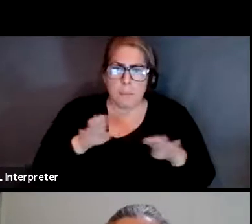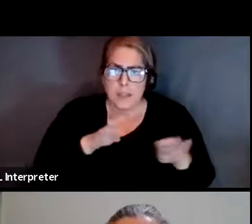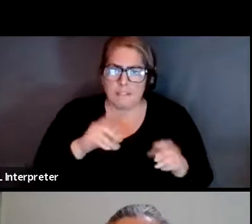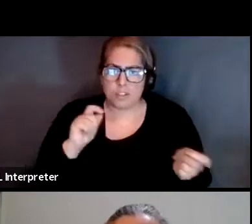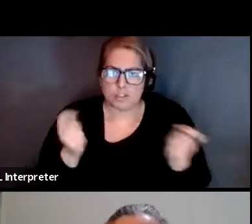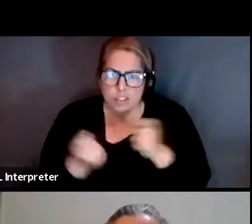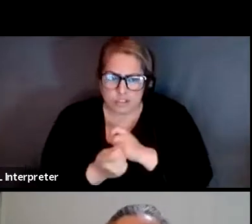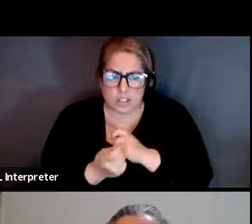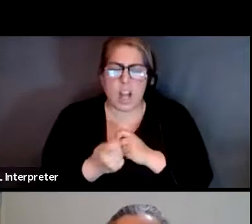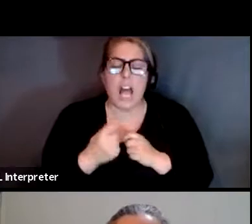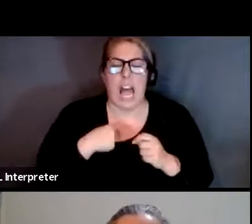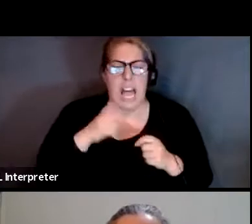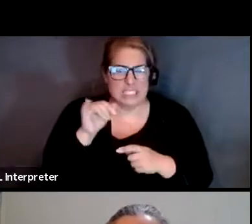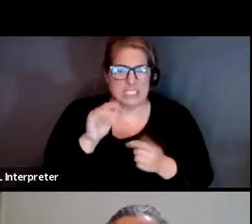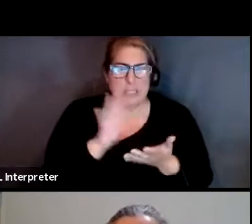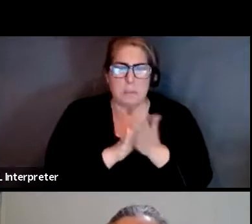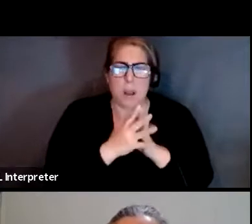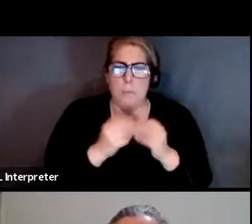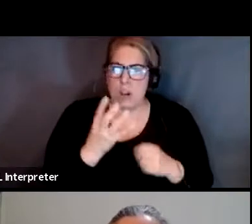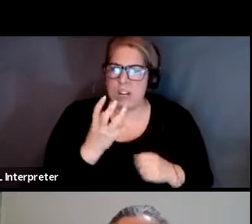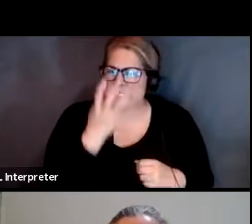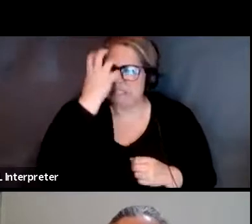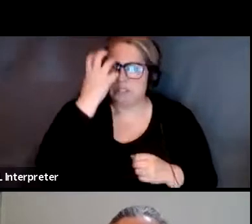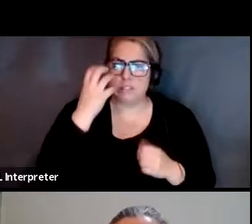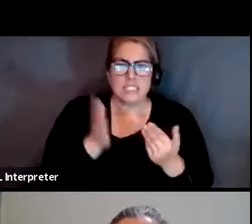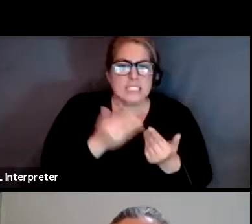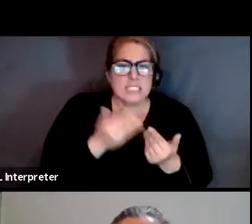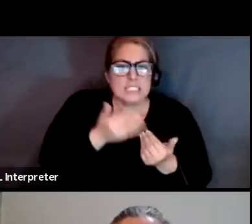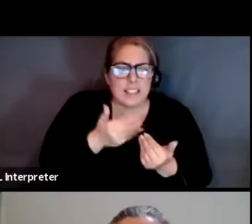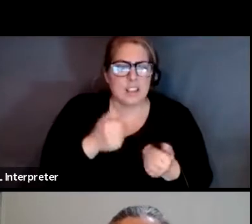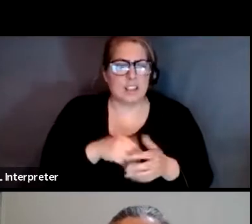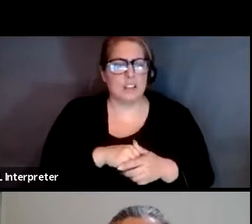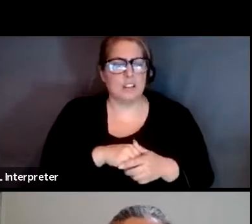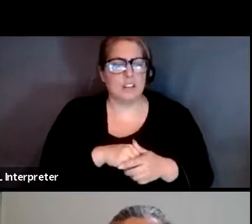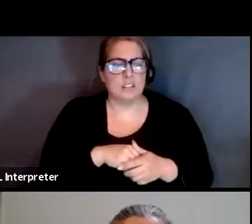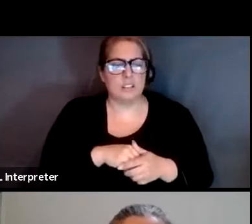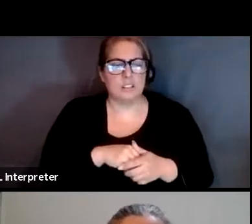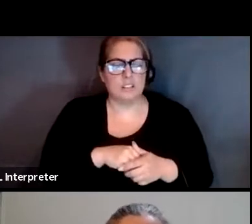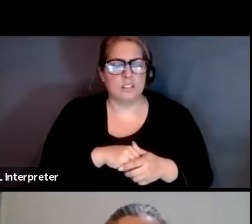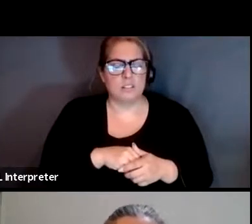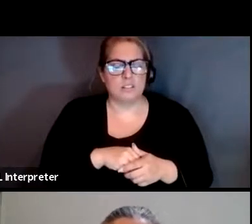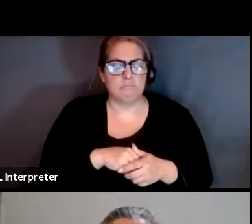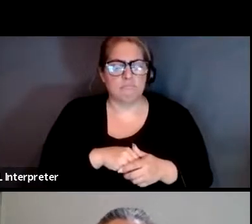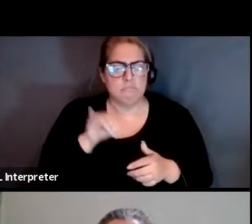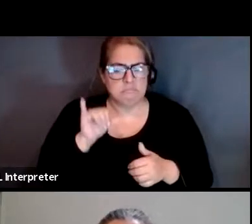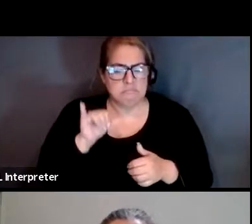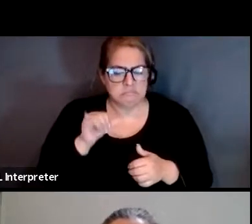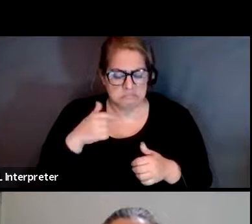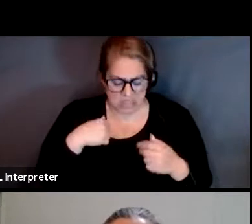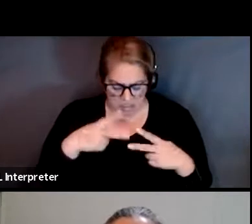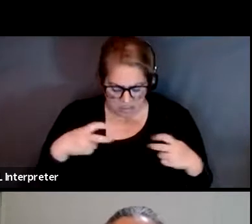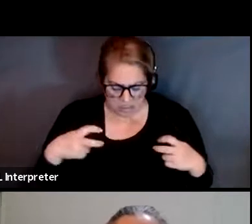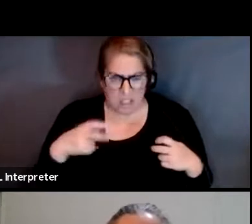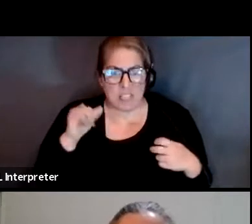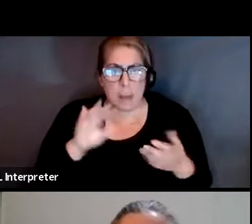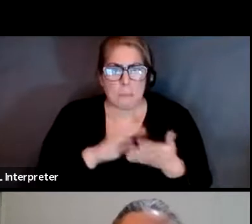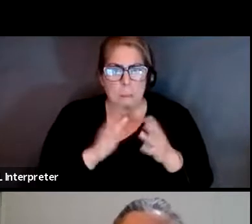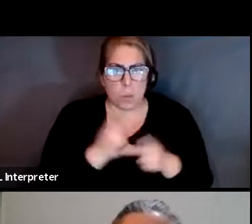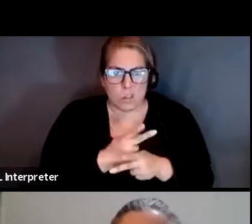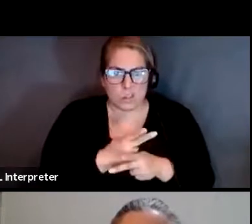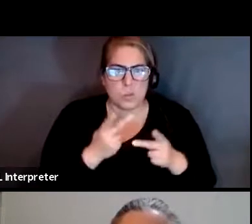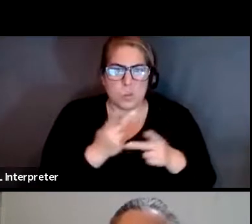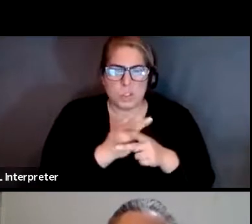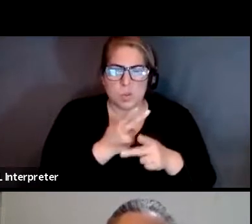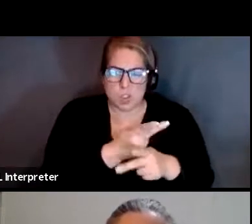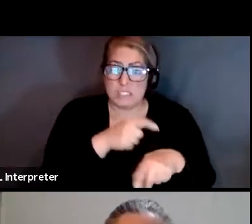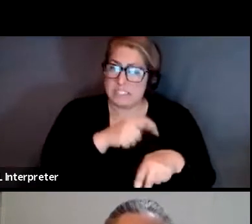more agitated easily, becoming angry easily. And it just was getting worse as